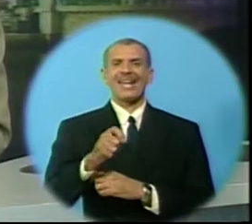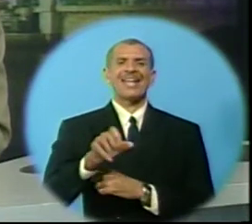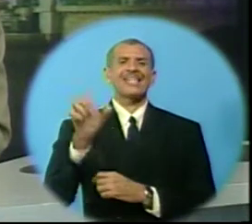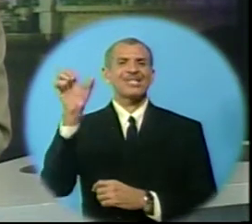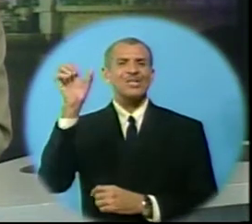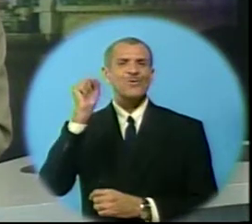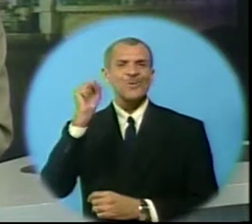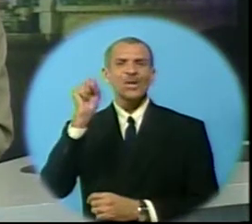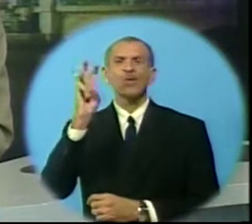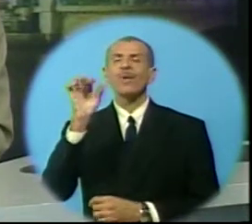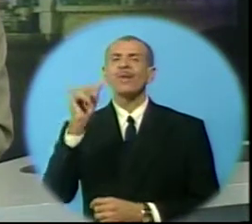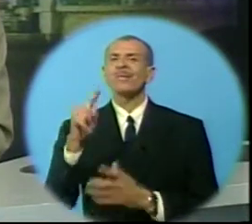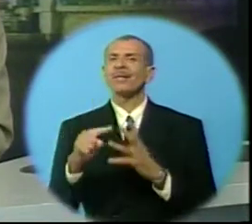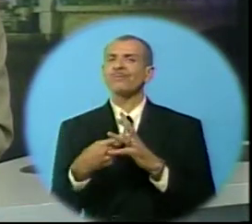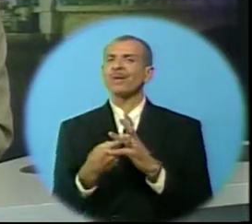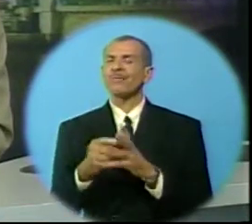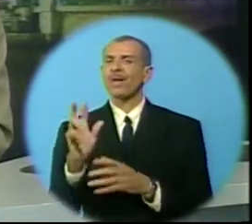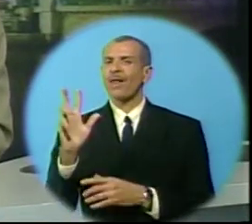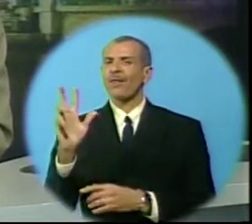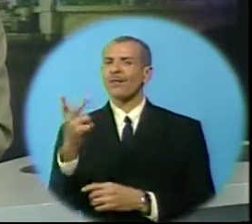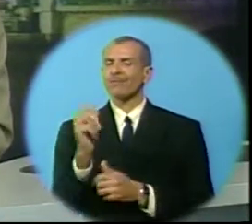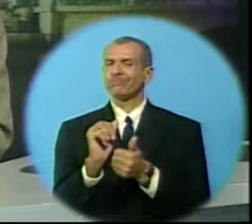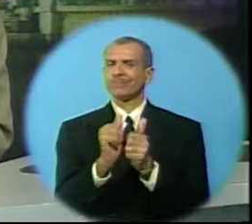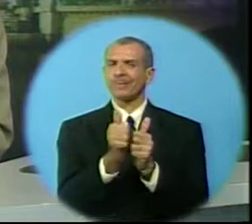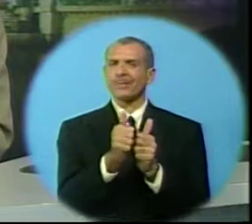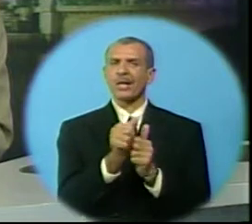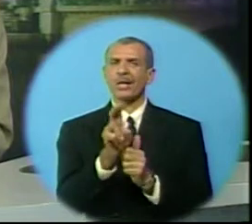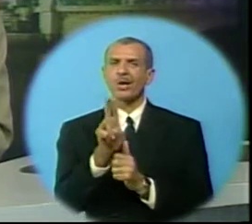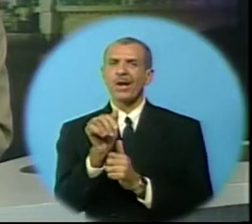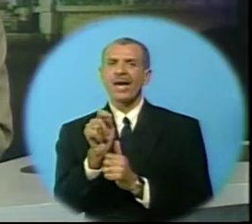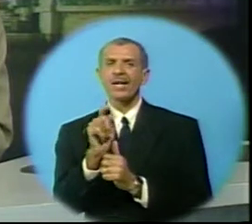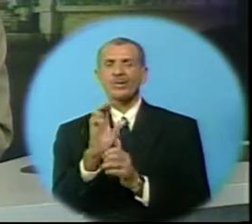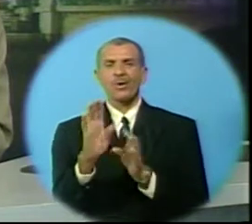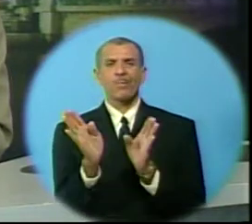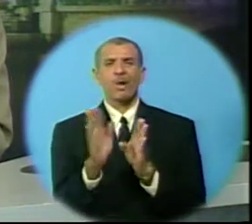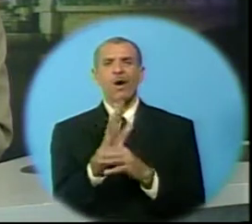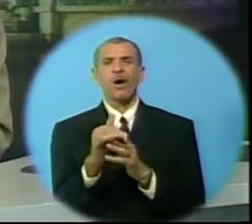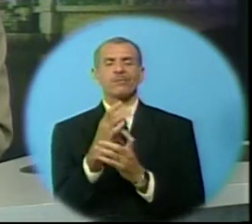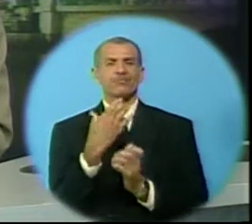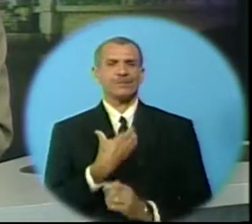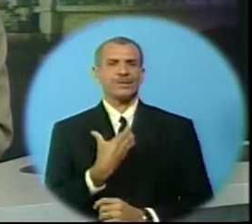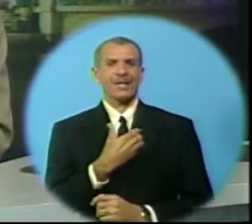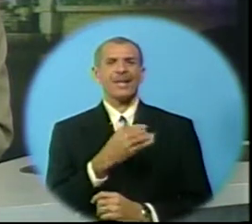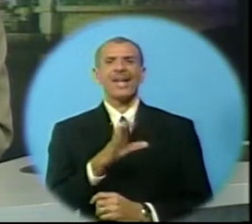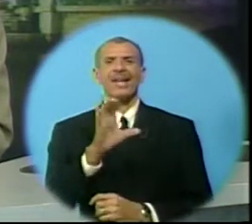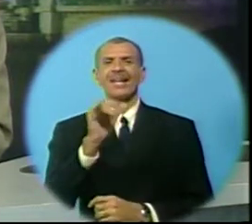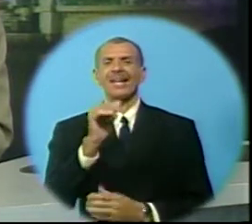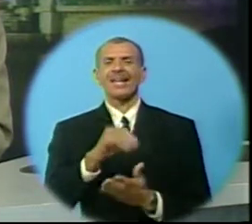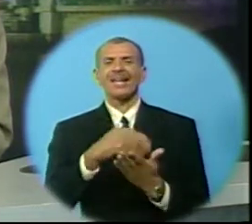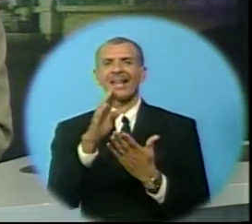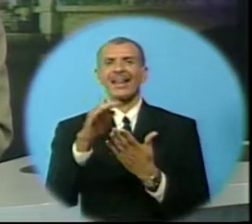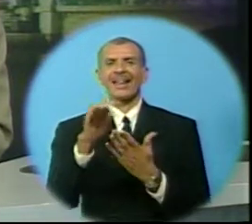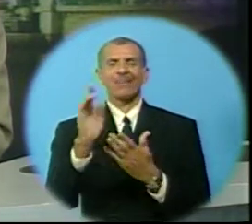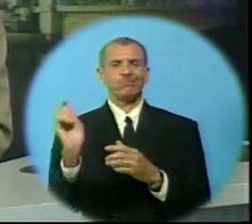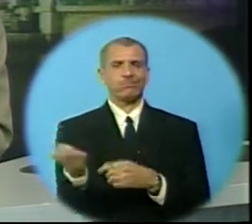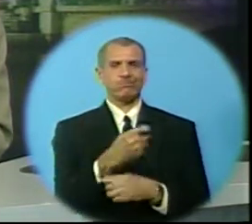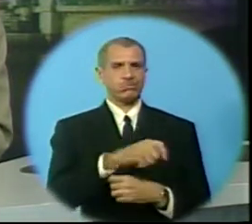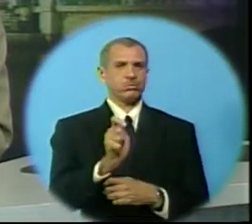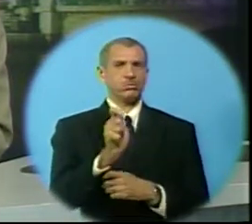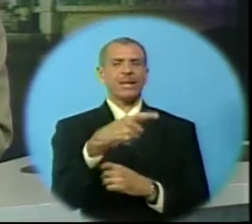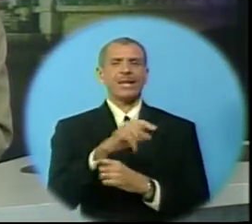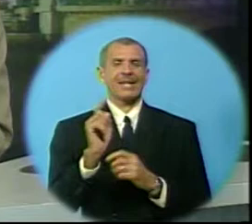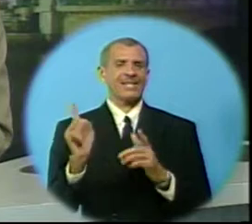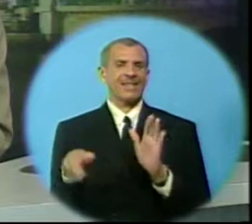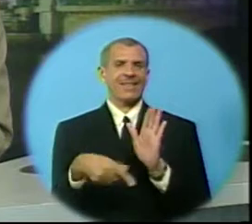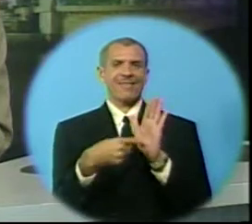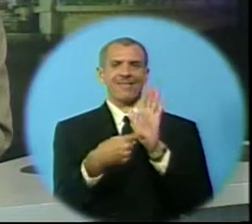has just begun her third-round match at the U.S. Open, all in her quest for the calendar Grand Slam. Her game is currently live